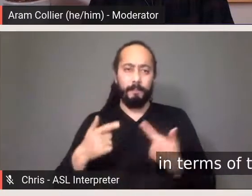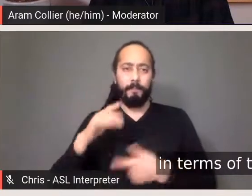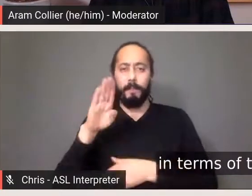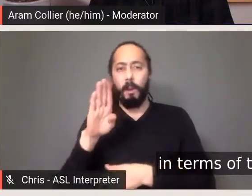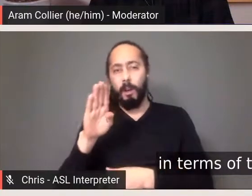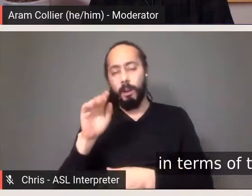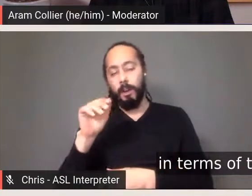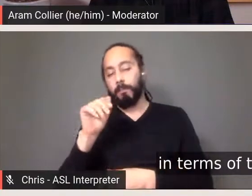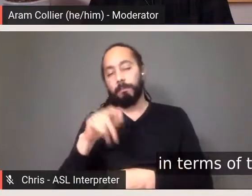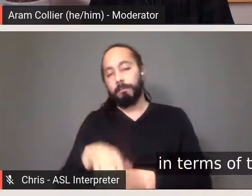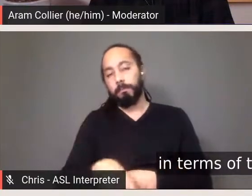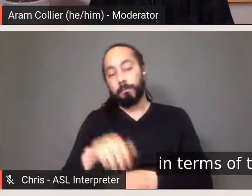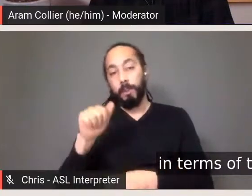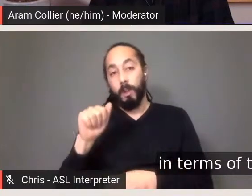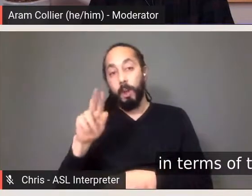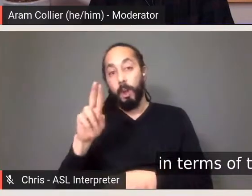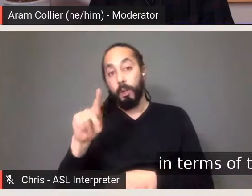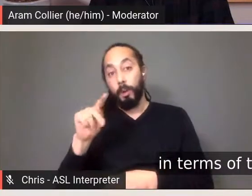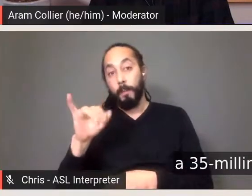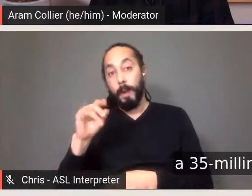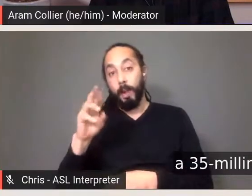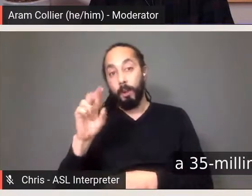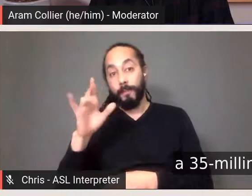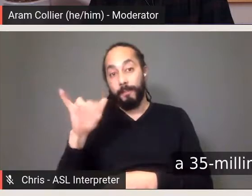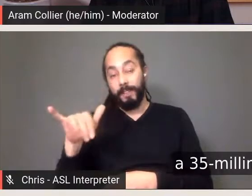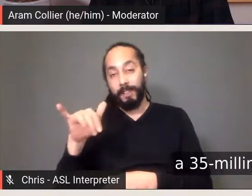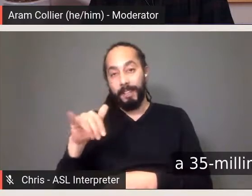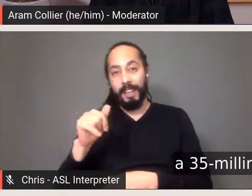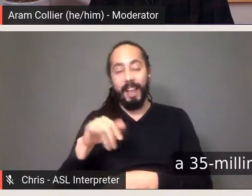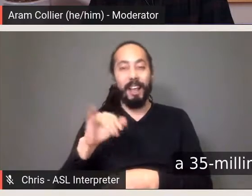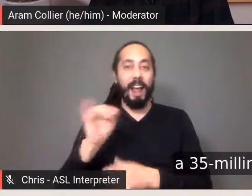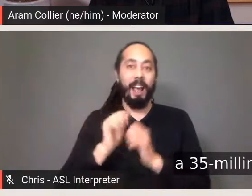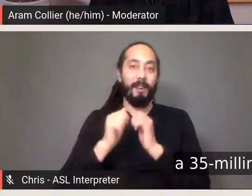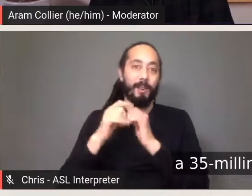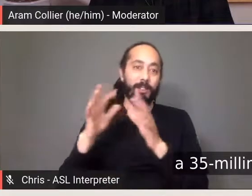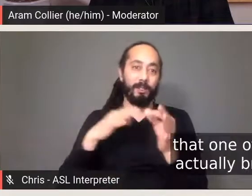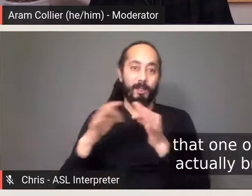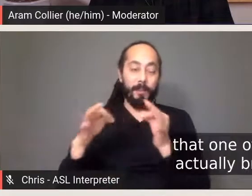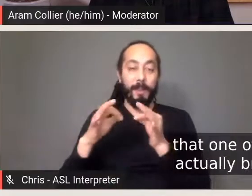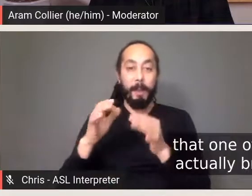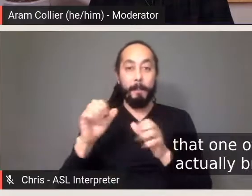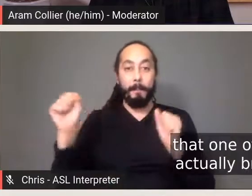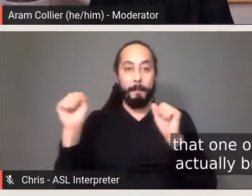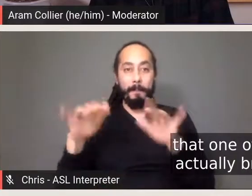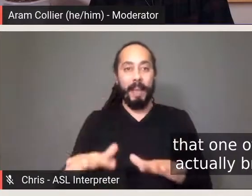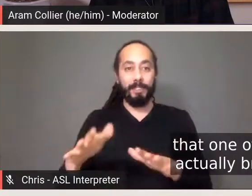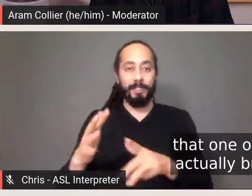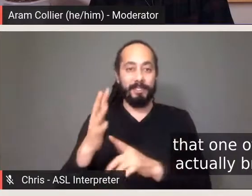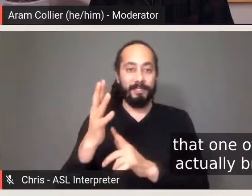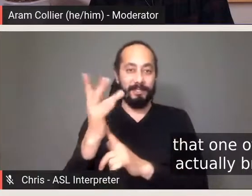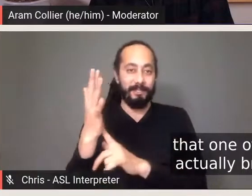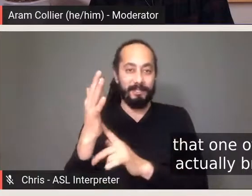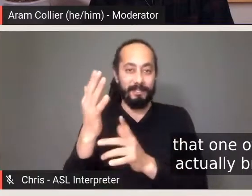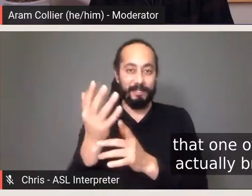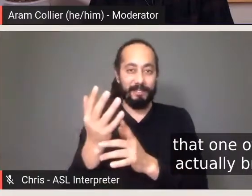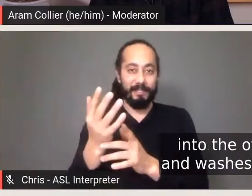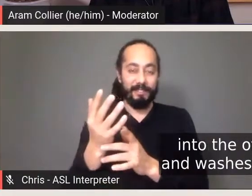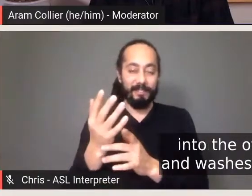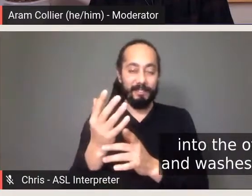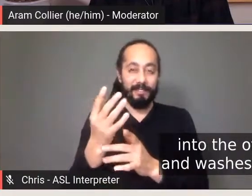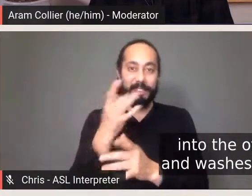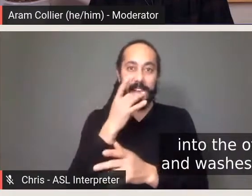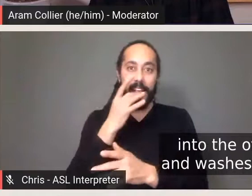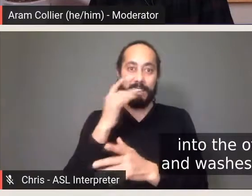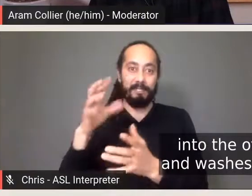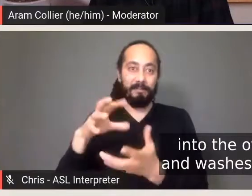before in terms of the magic lantern and 35 millimeter projector that one of the characters actually brings with him